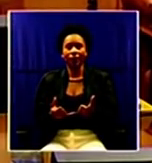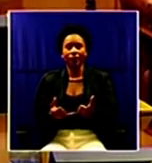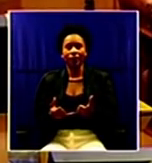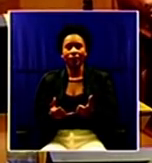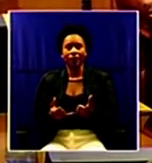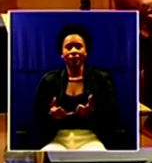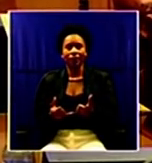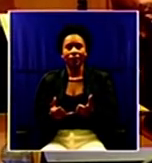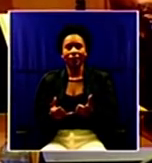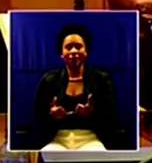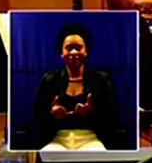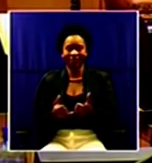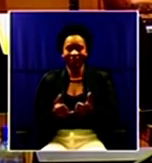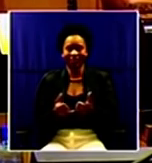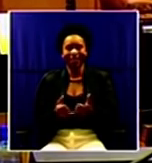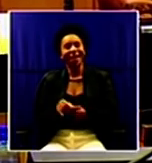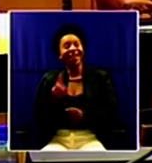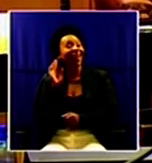A,